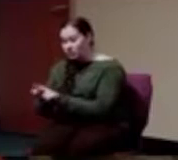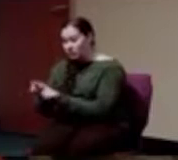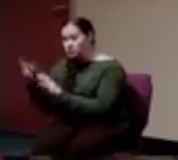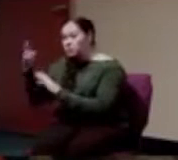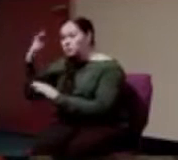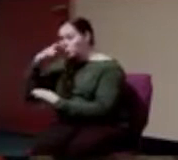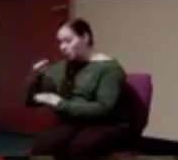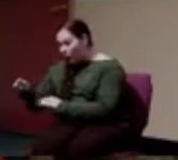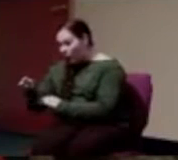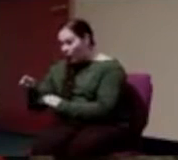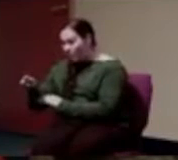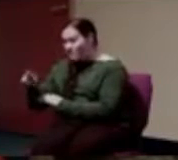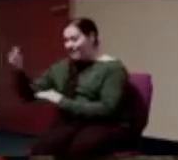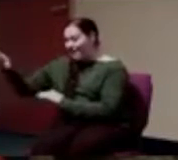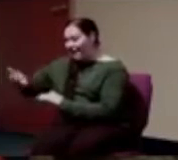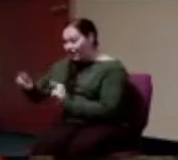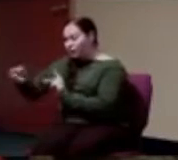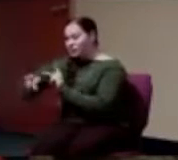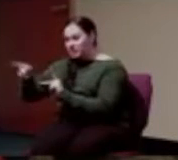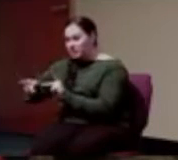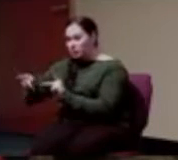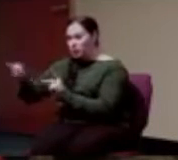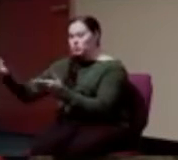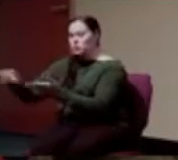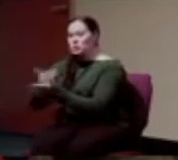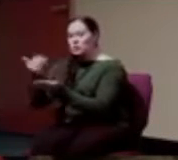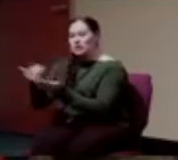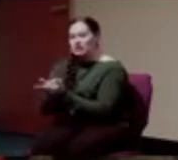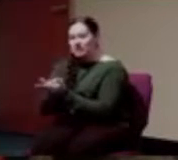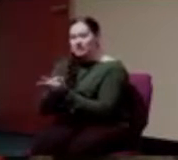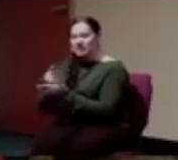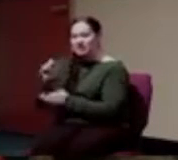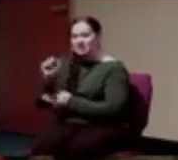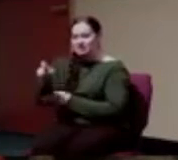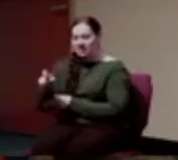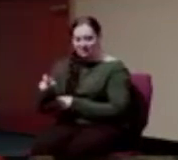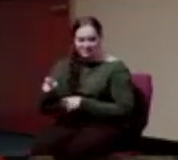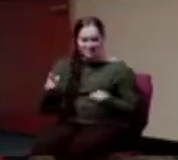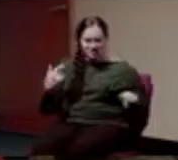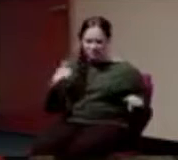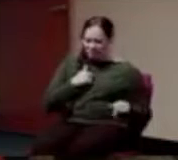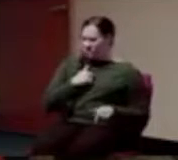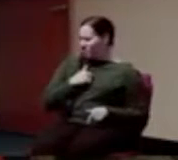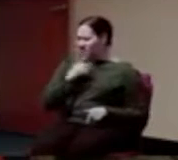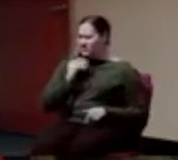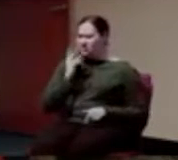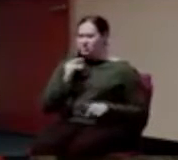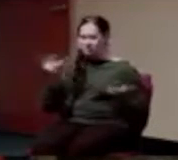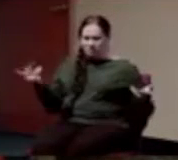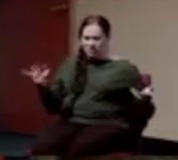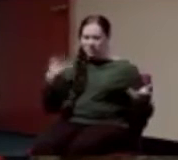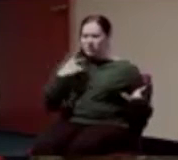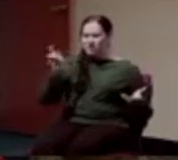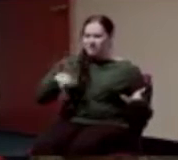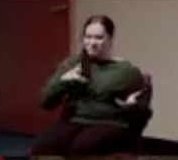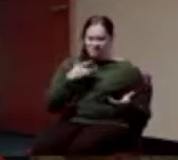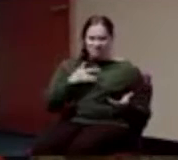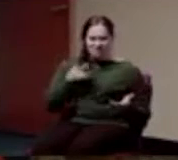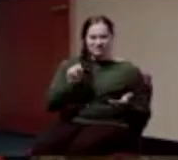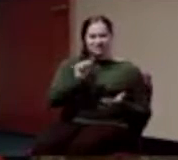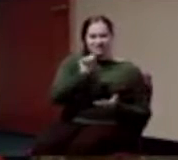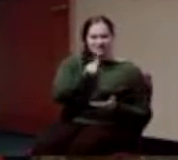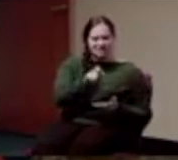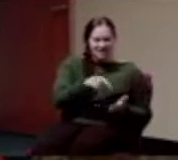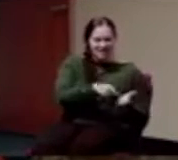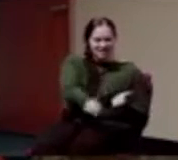go collect the taxes for their people. So the Jewish people were like, this isn't right. We don't feel like it's good for us to pay taxes again to